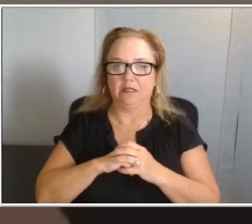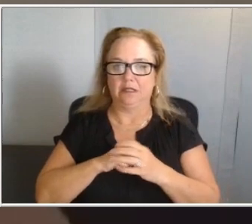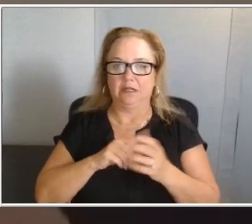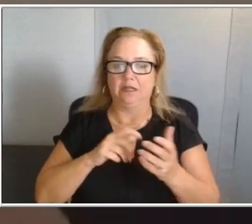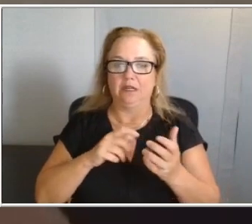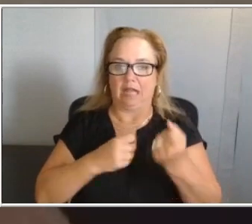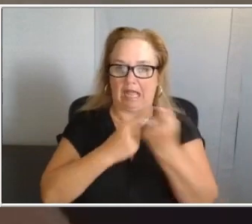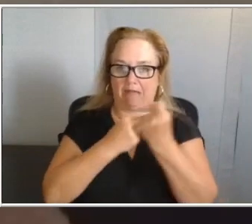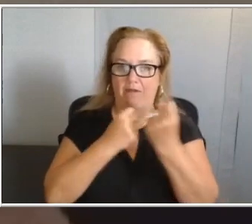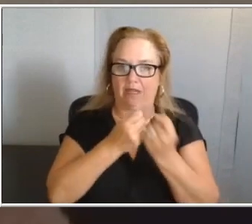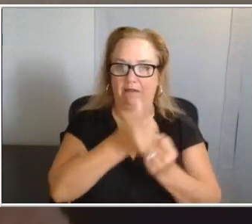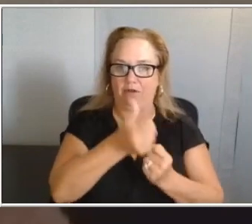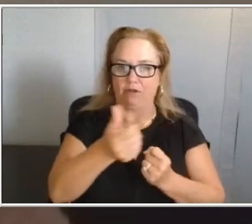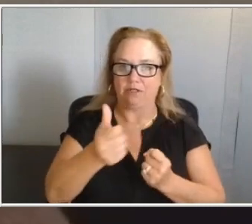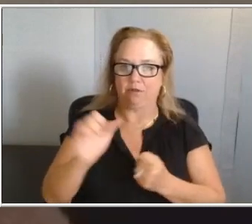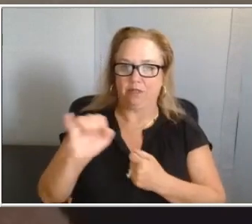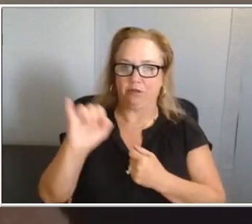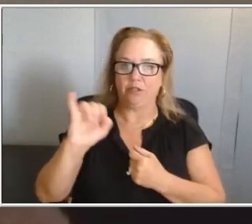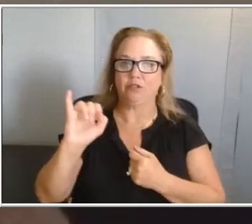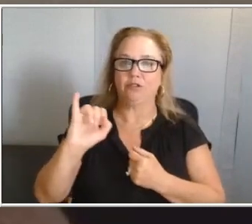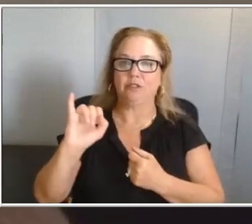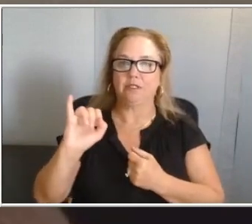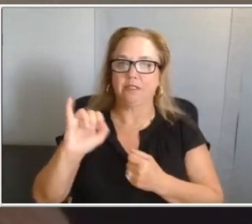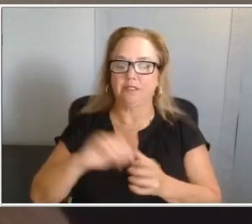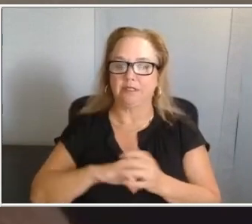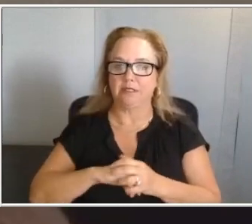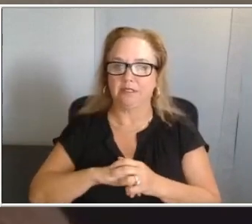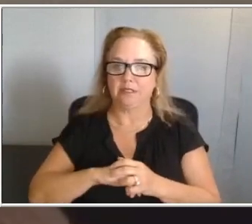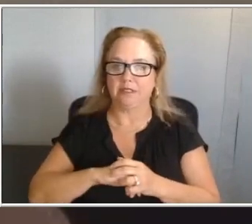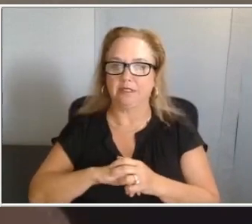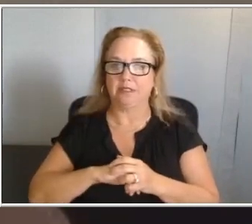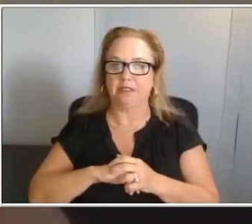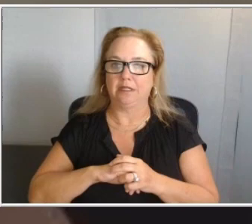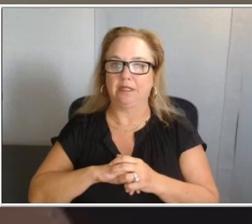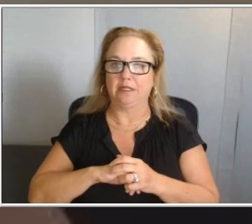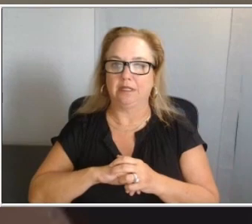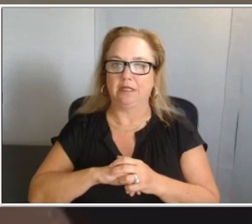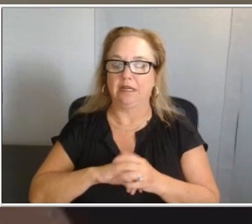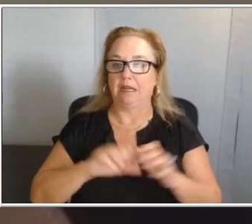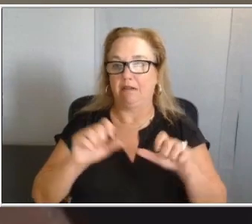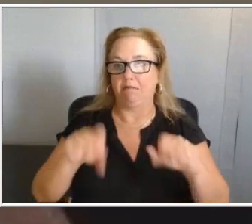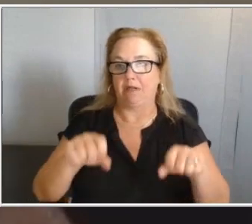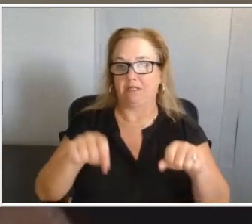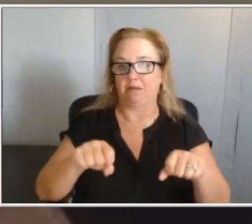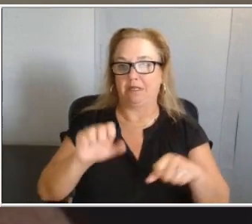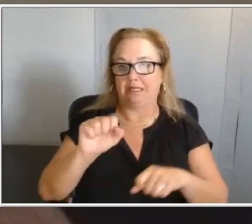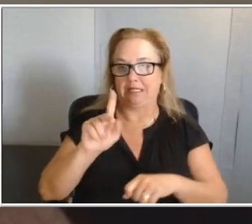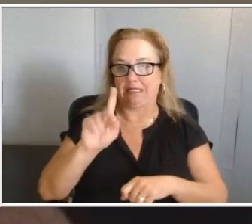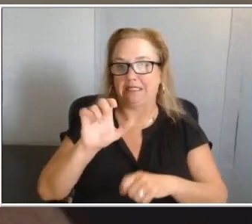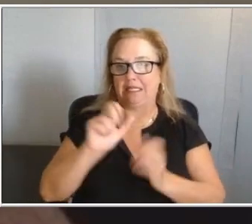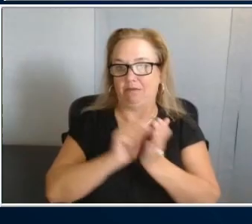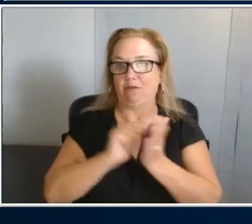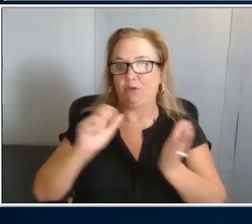advocate for yourself with your insurance, and if at all possible, get the skin taken